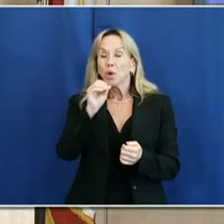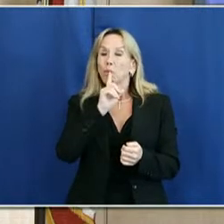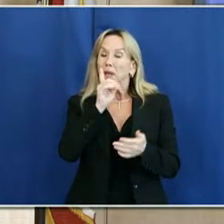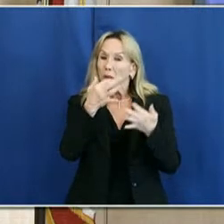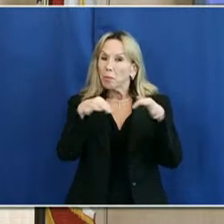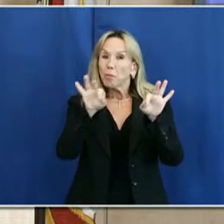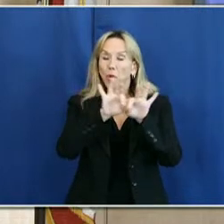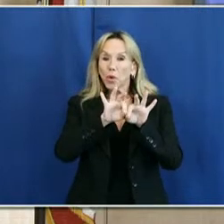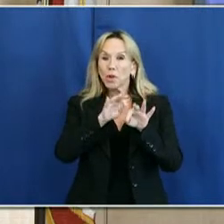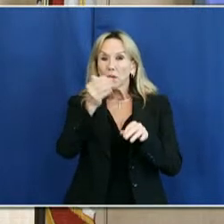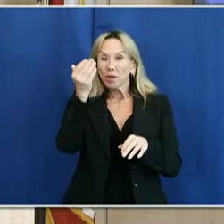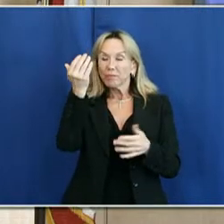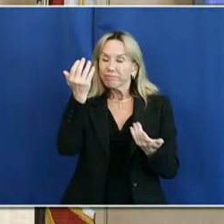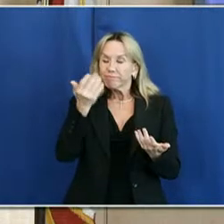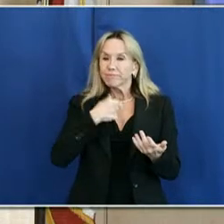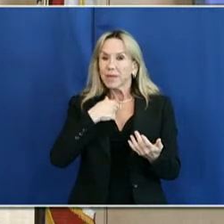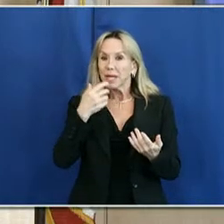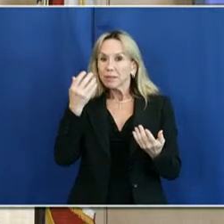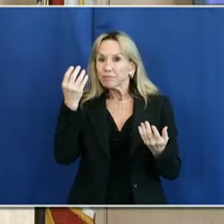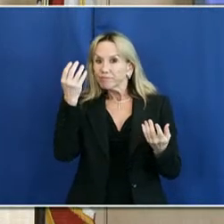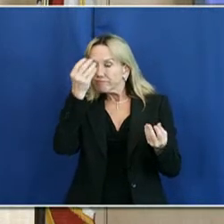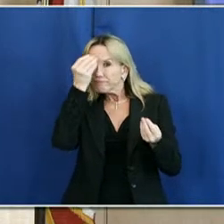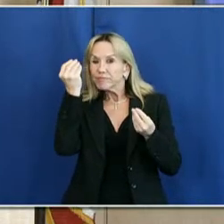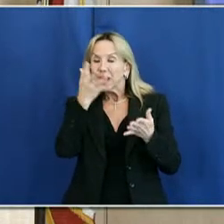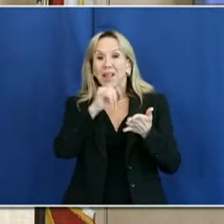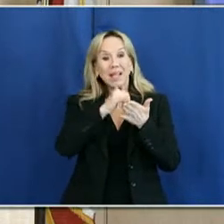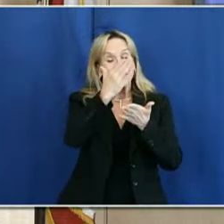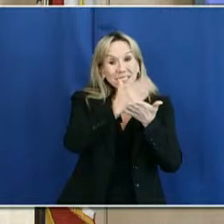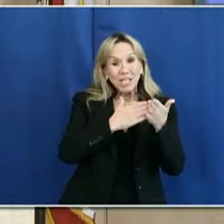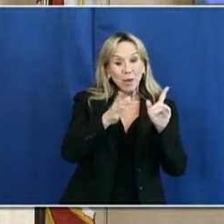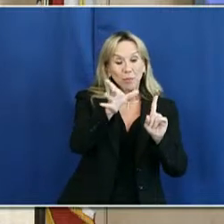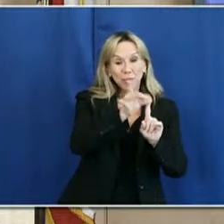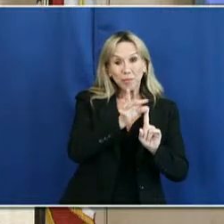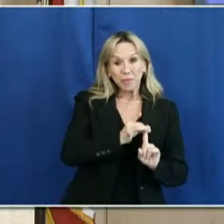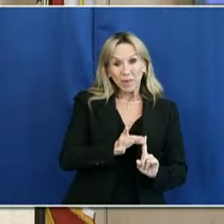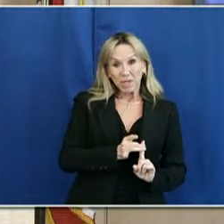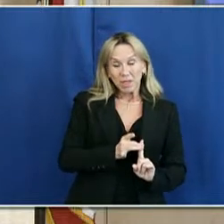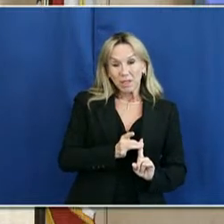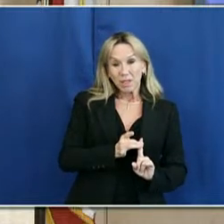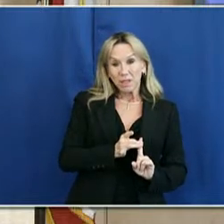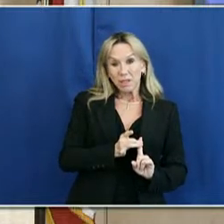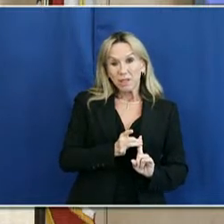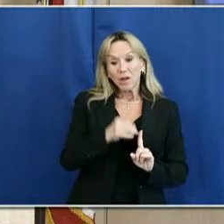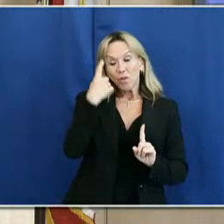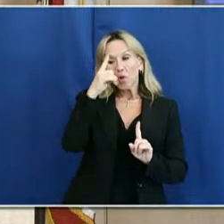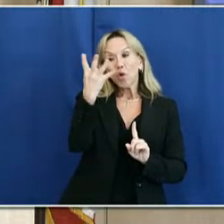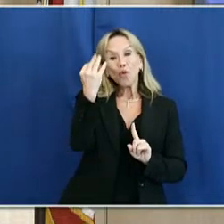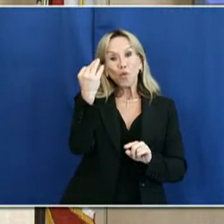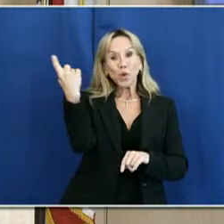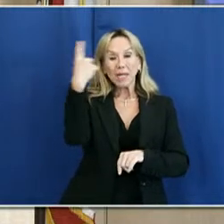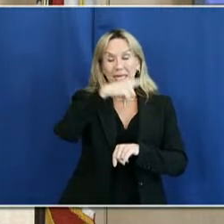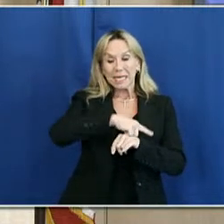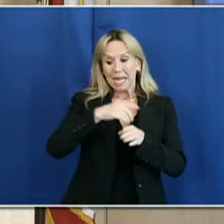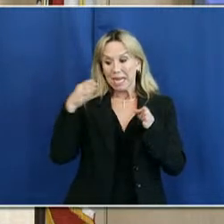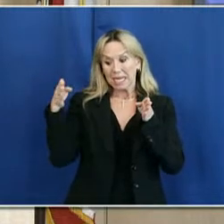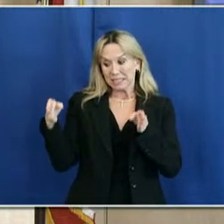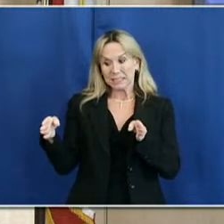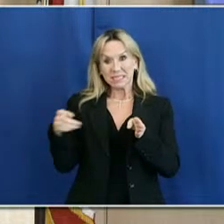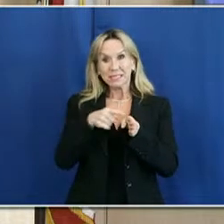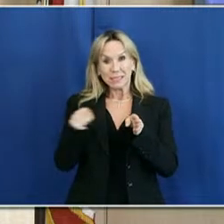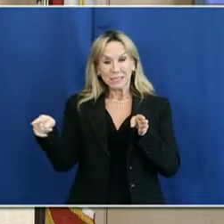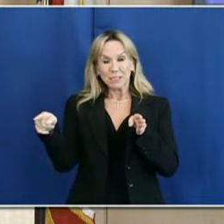have been some cases of COVID who in the 14 days before they had the onset of their